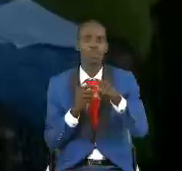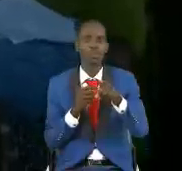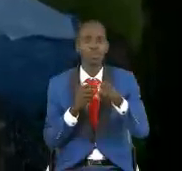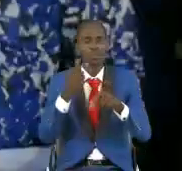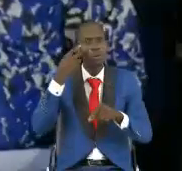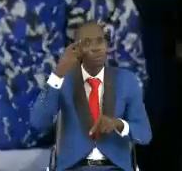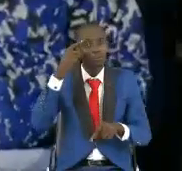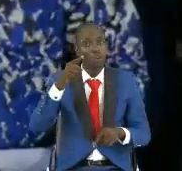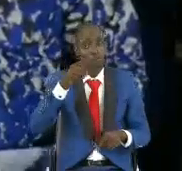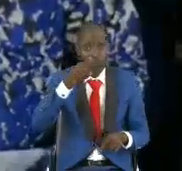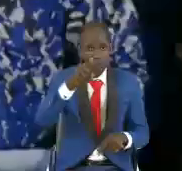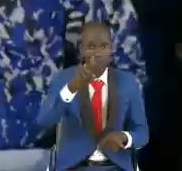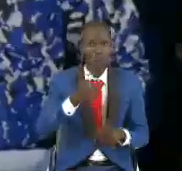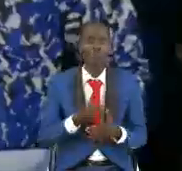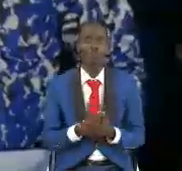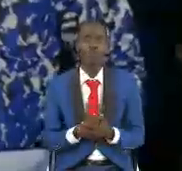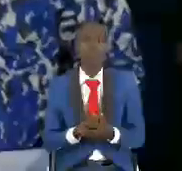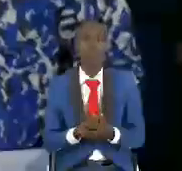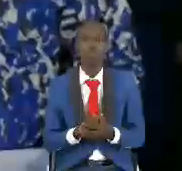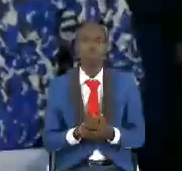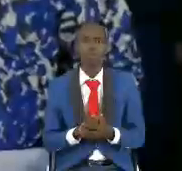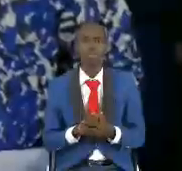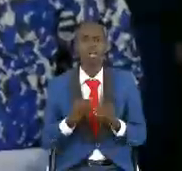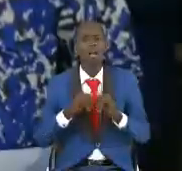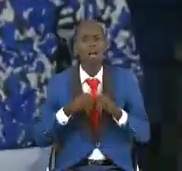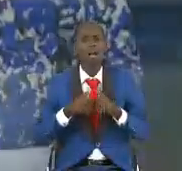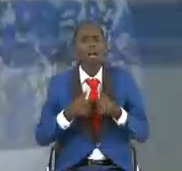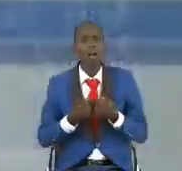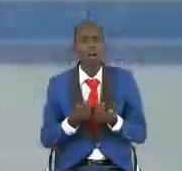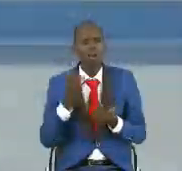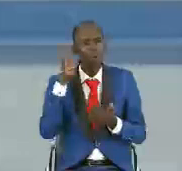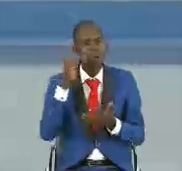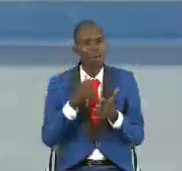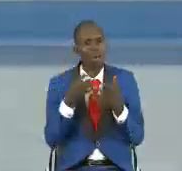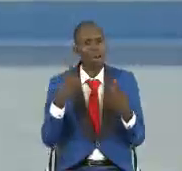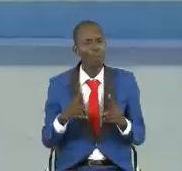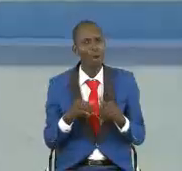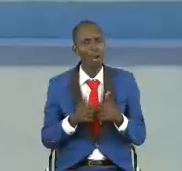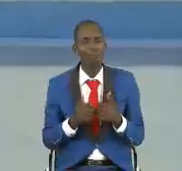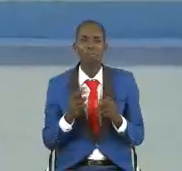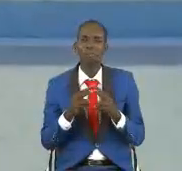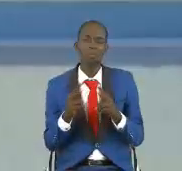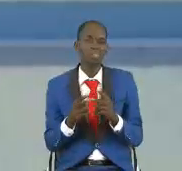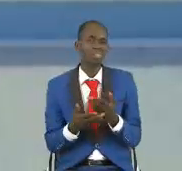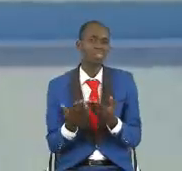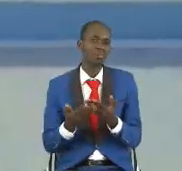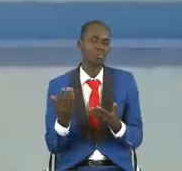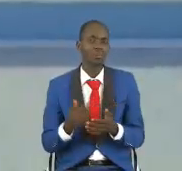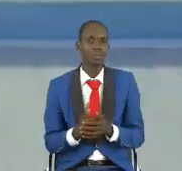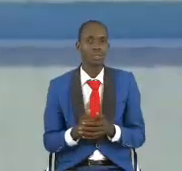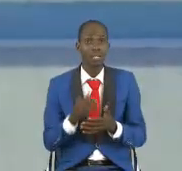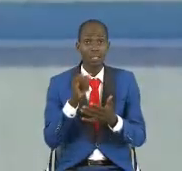for you. How does that happen? Very simple. That redemption,